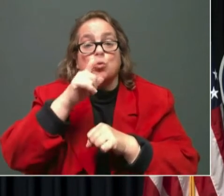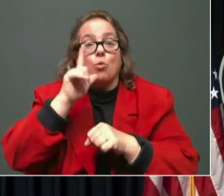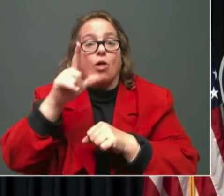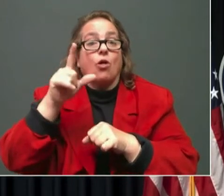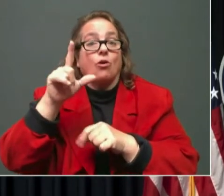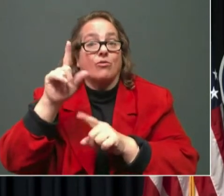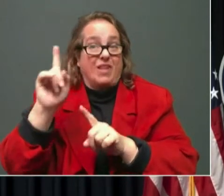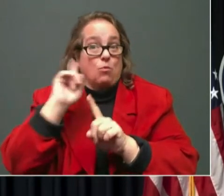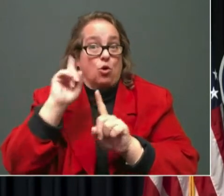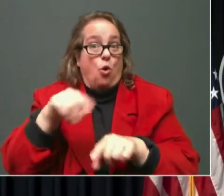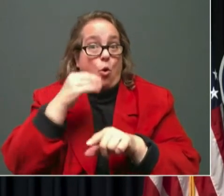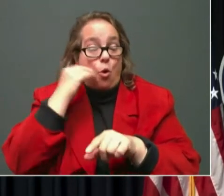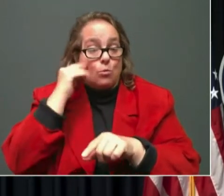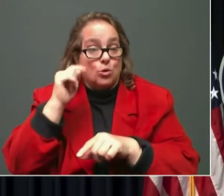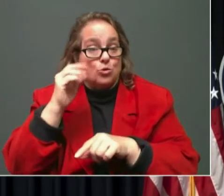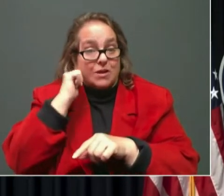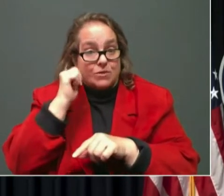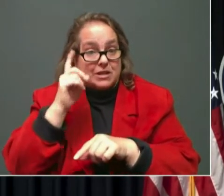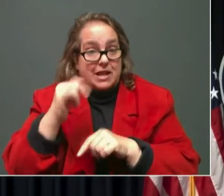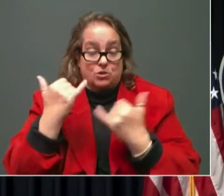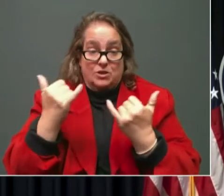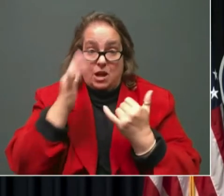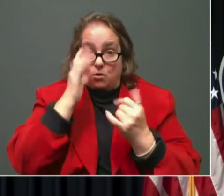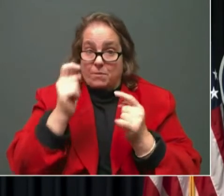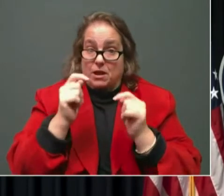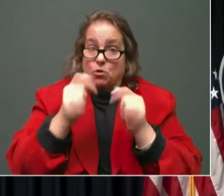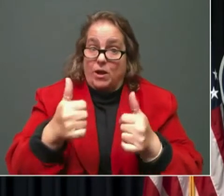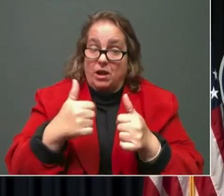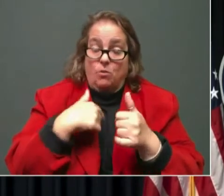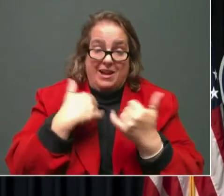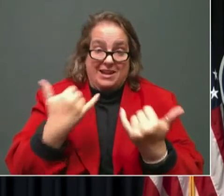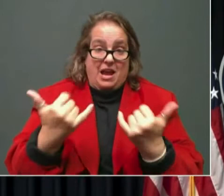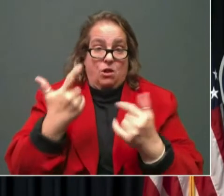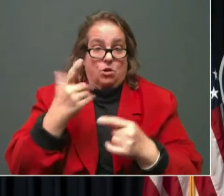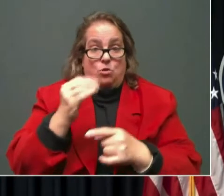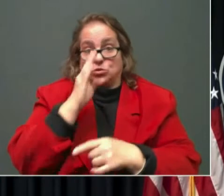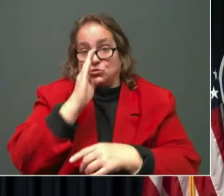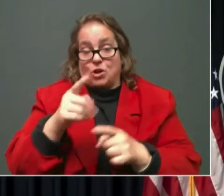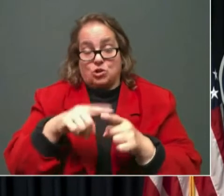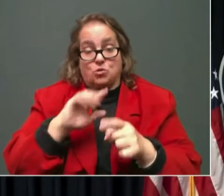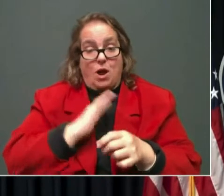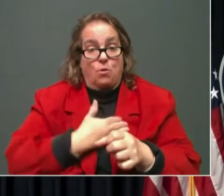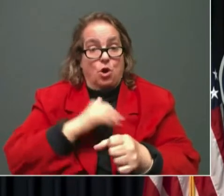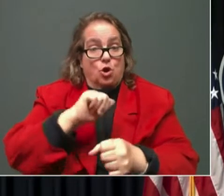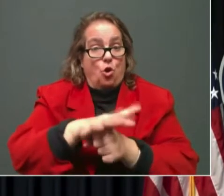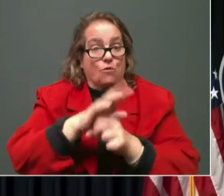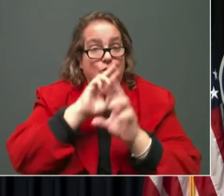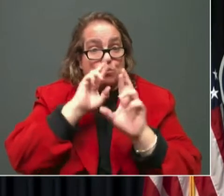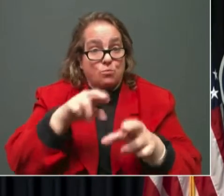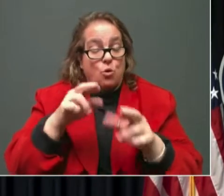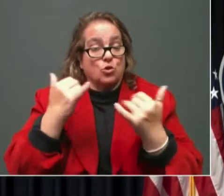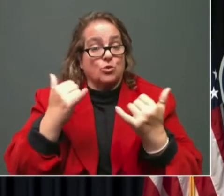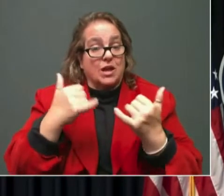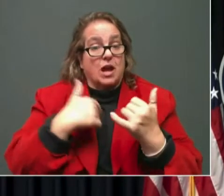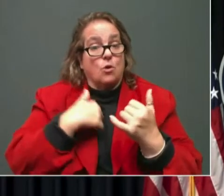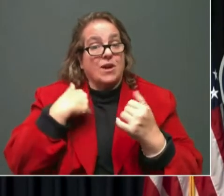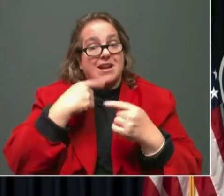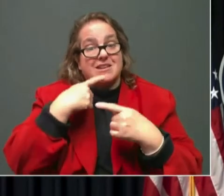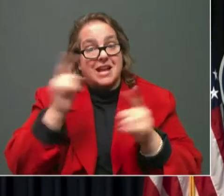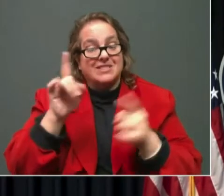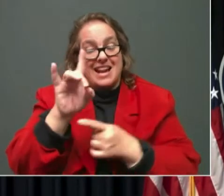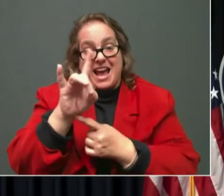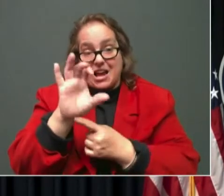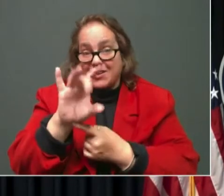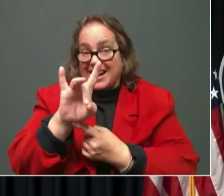Today's going to be fairly quick. We'll get right into the COVID report. Today, we're announcing 880